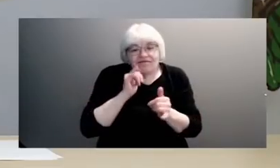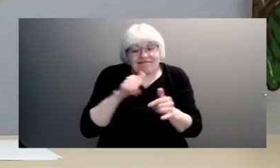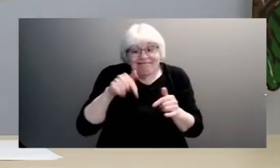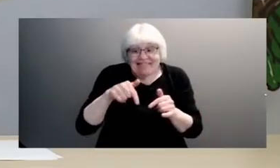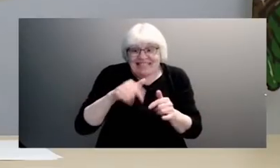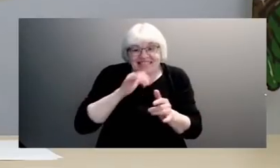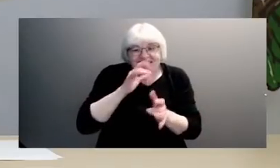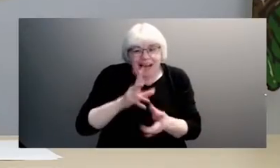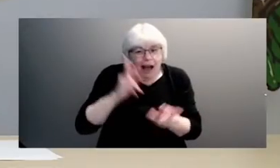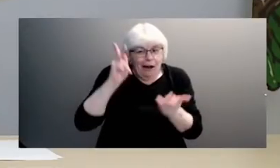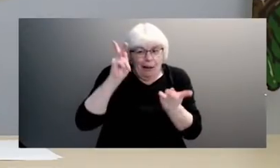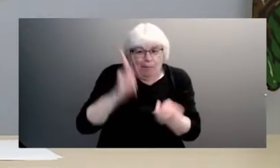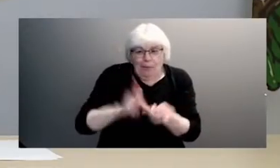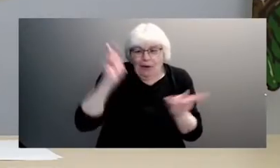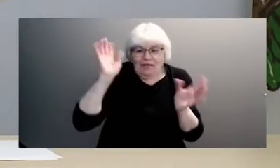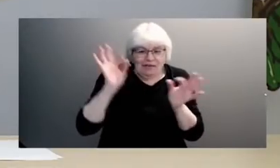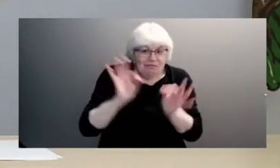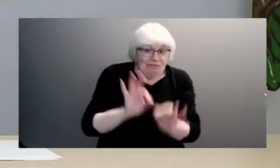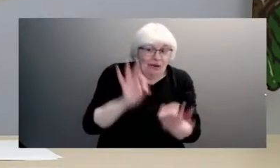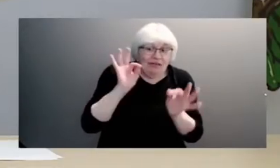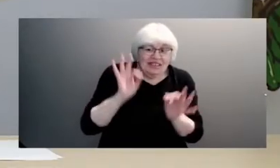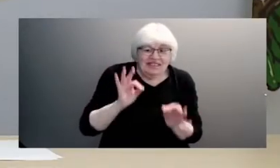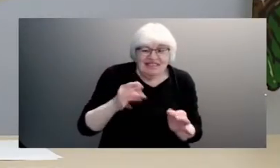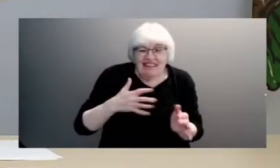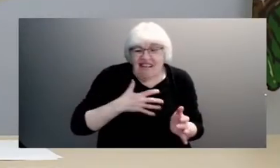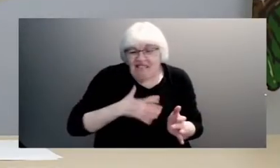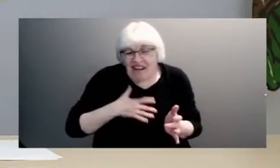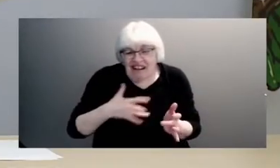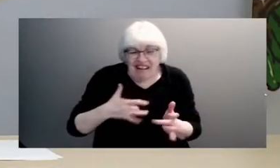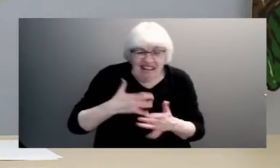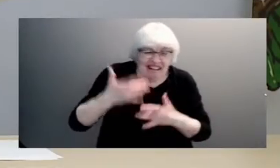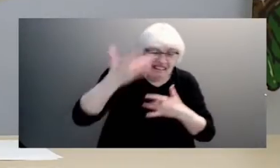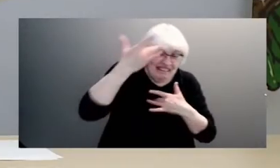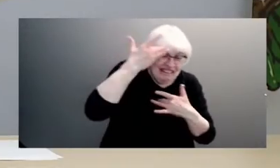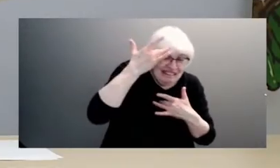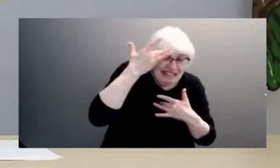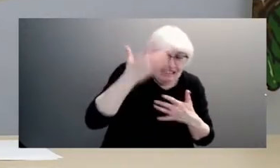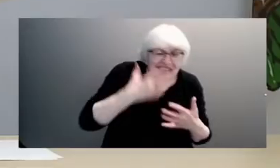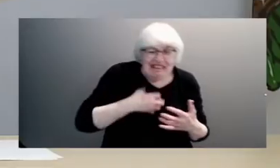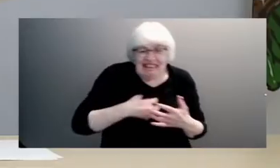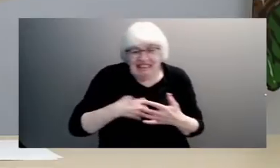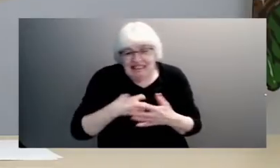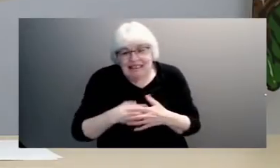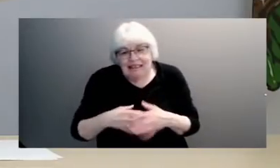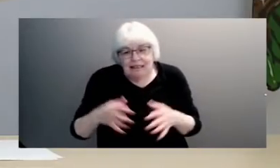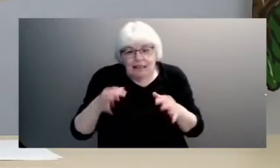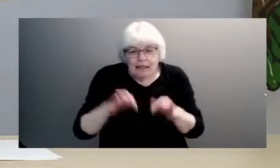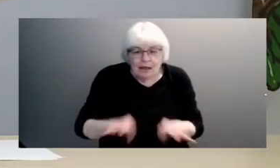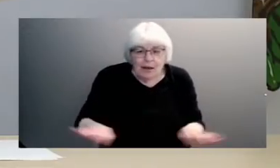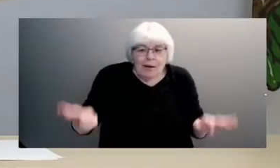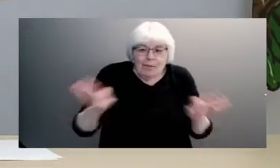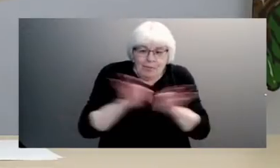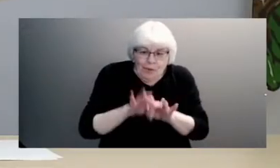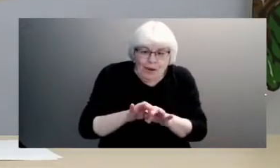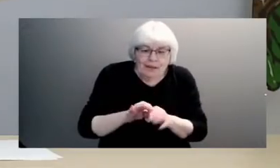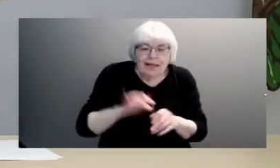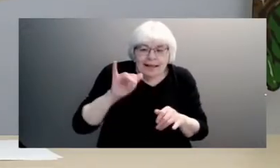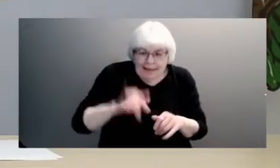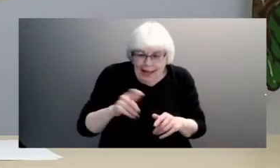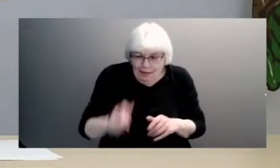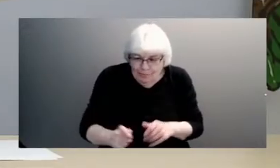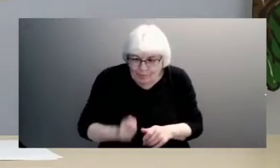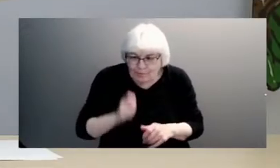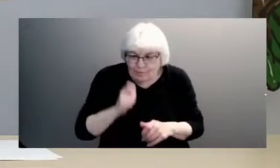an important test and have access to a PCR test that we do here in this province, we should use that as opposed